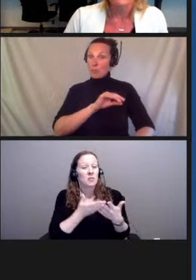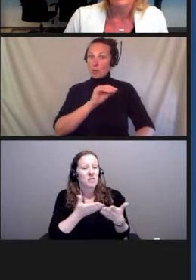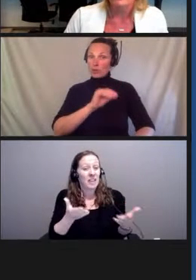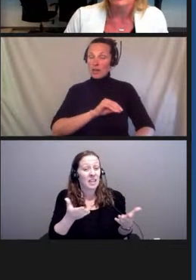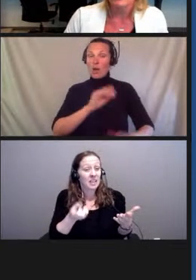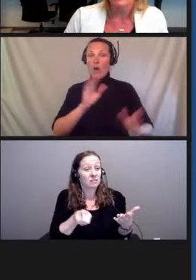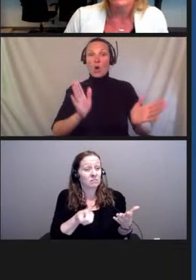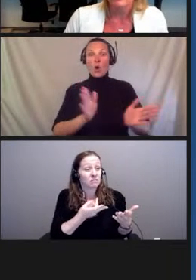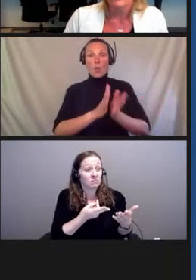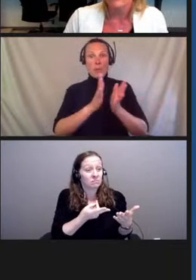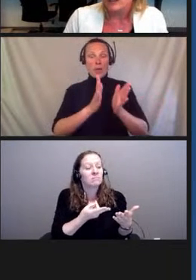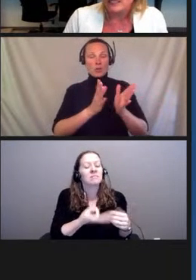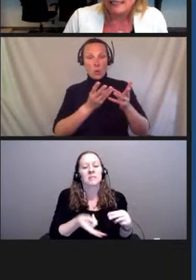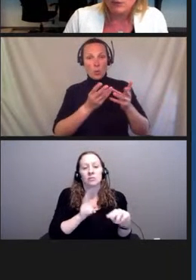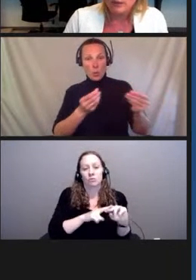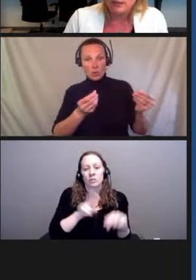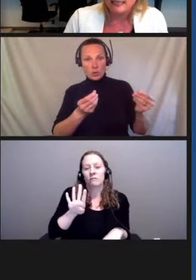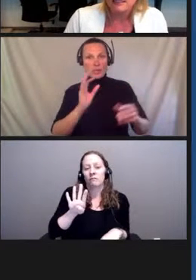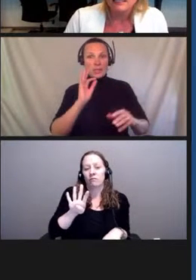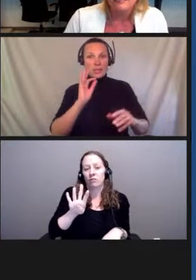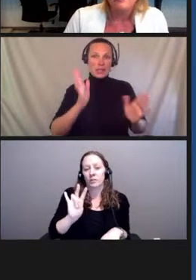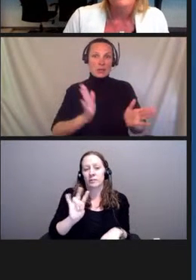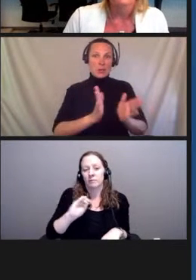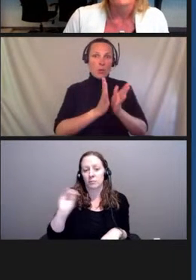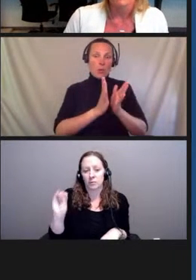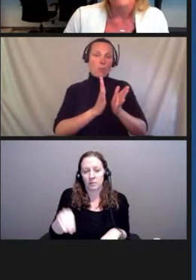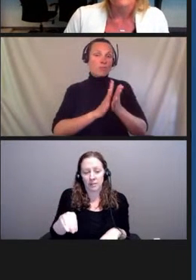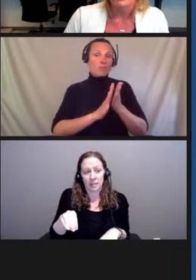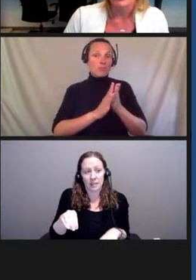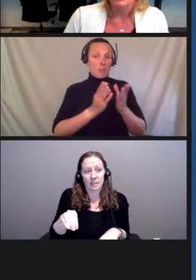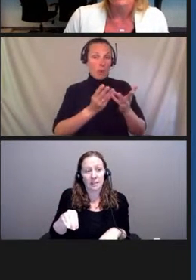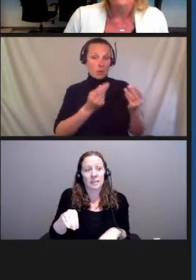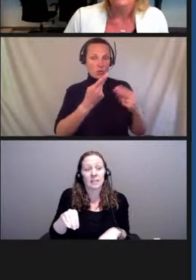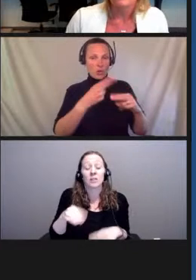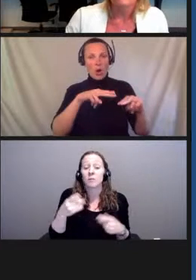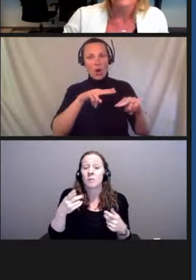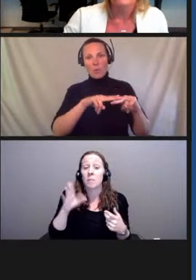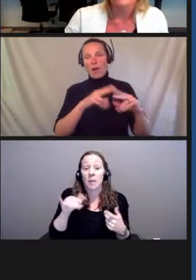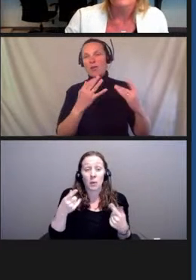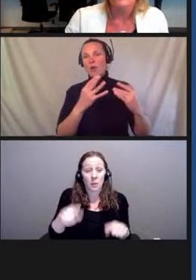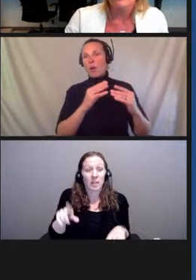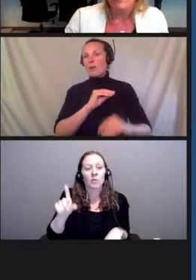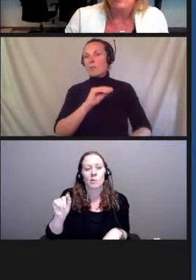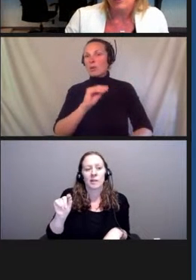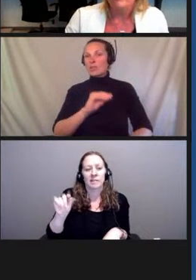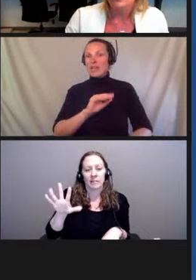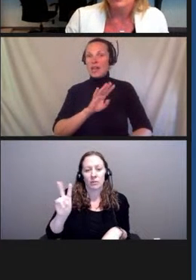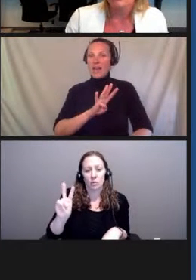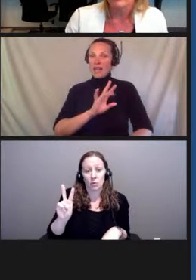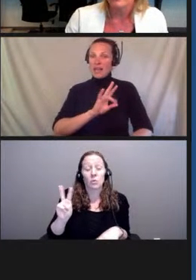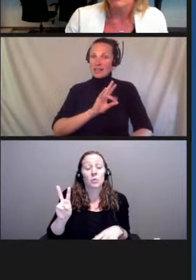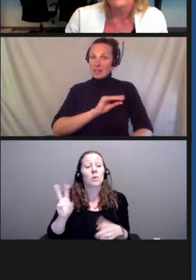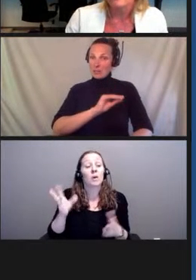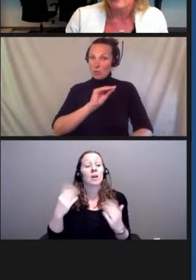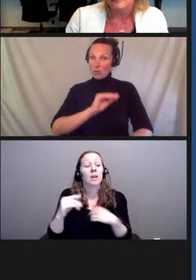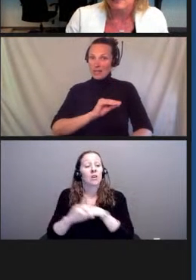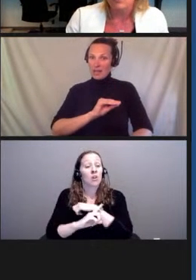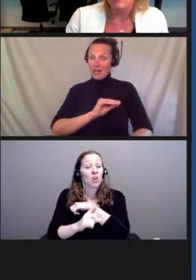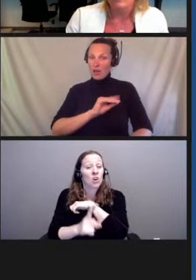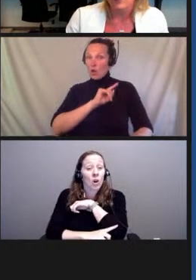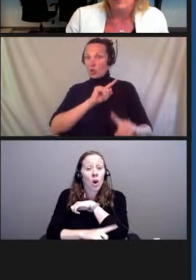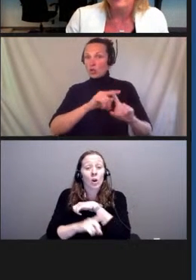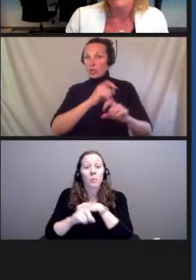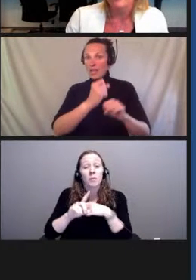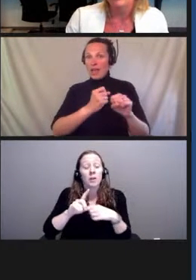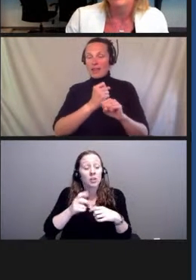is projected to increase by about 47% by 2052. And finally, the amount of garbage and bulky waste that the city will